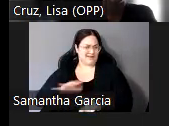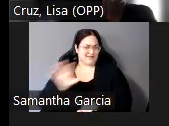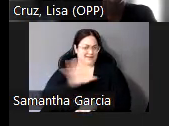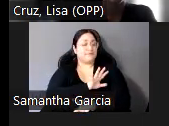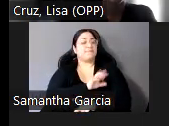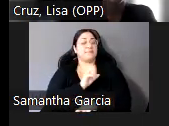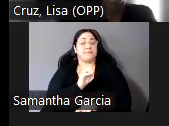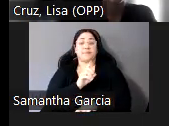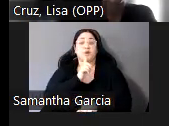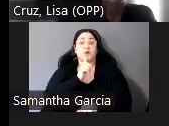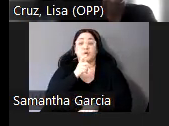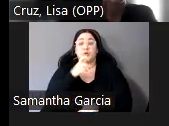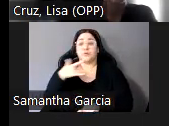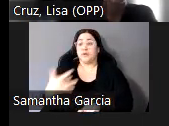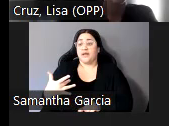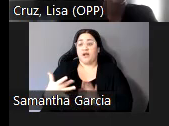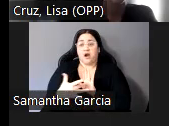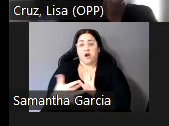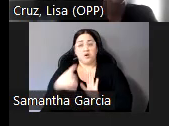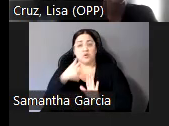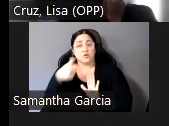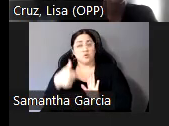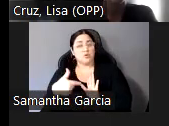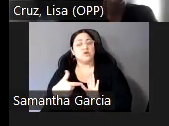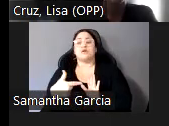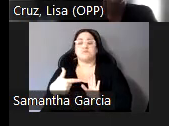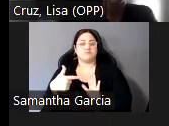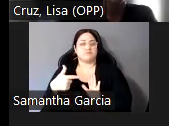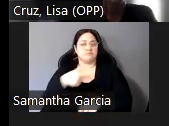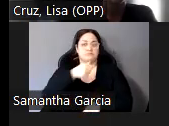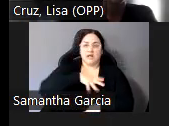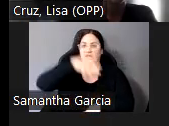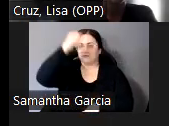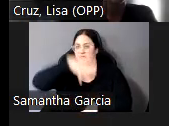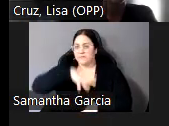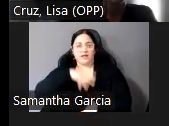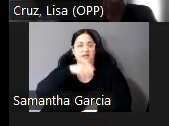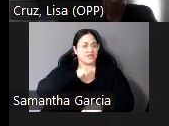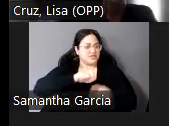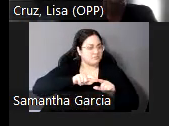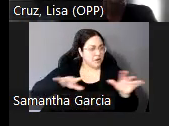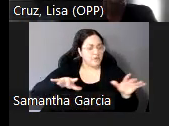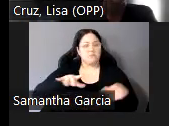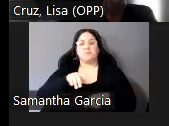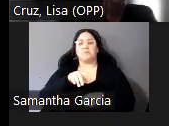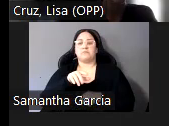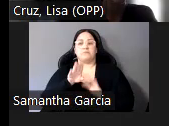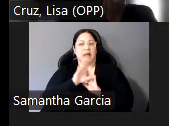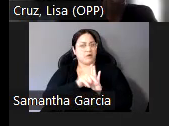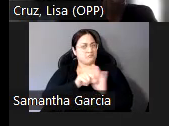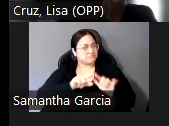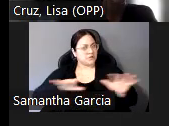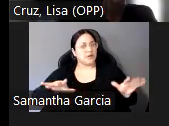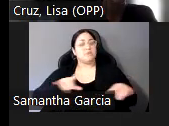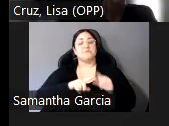evenly distributed between males and females. As I mentioned, seniors tend to lose on average 33% more. What we are seeing is a massive